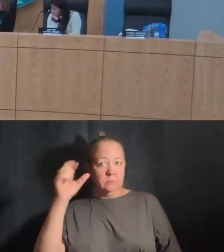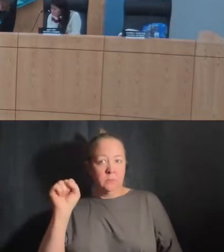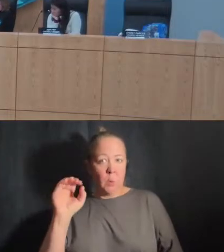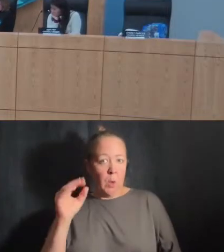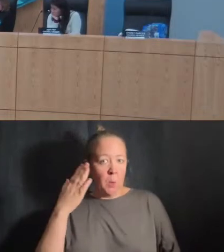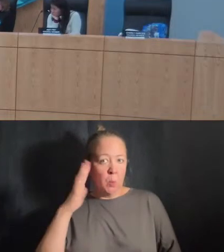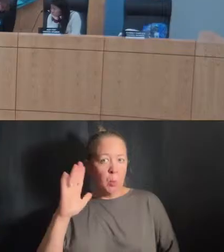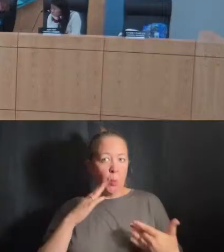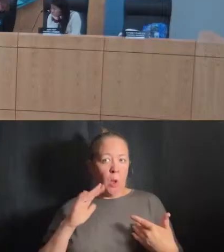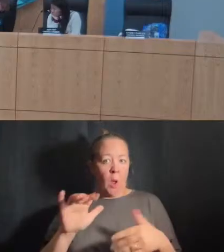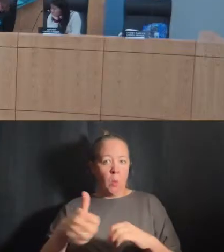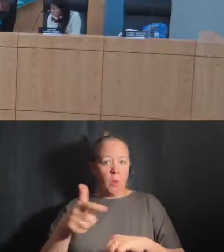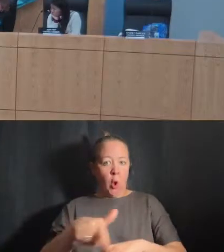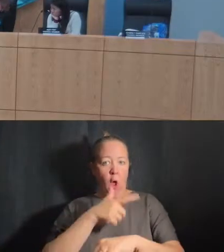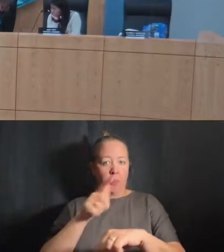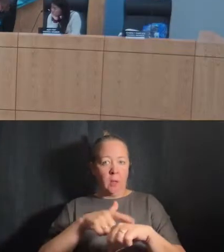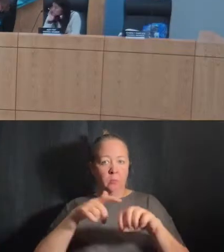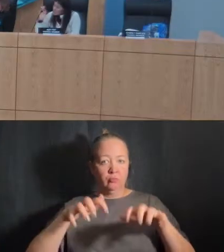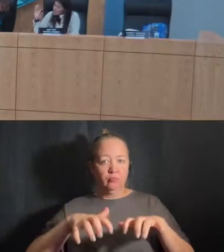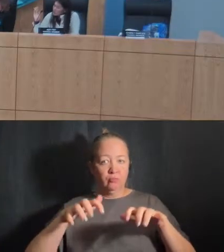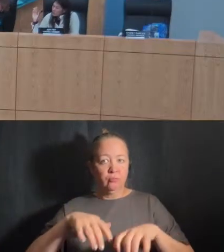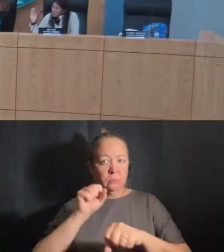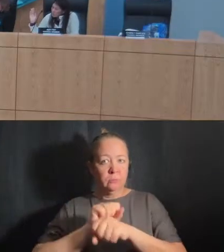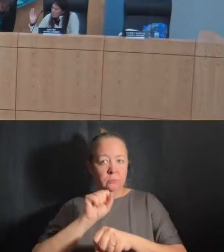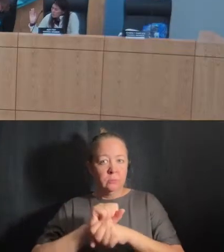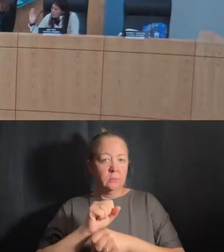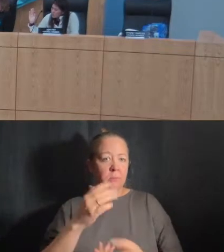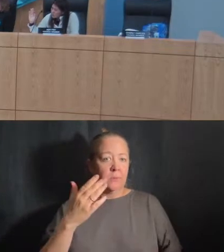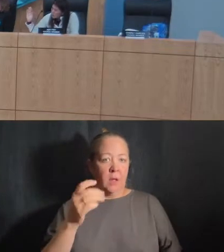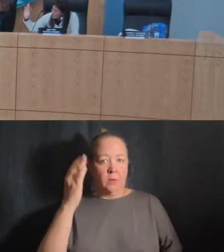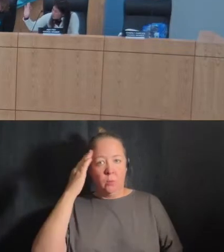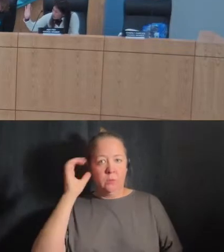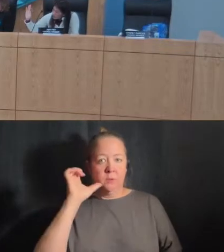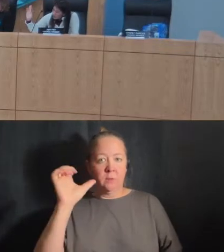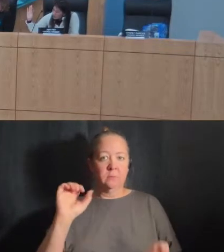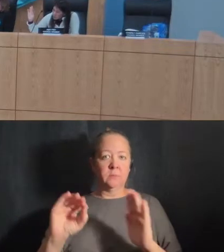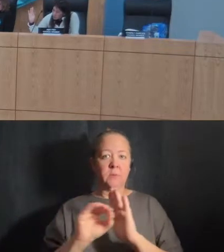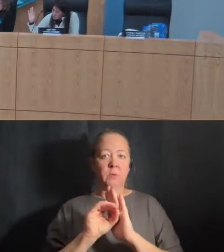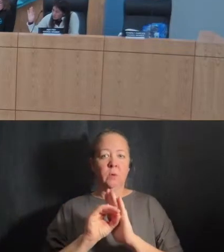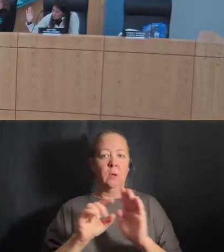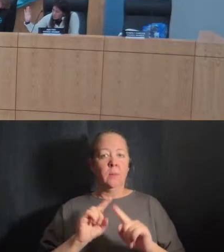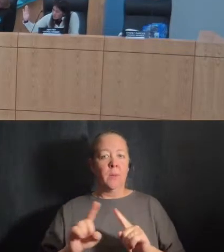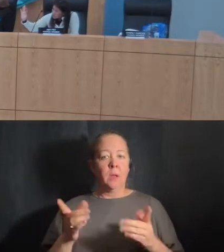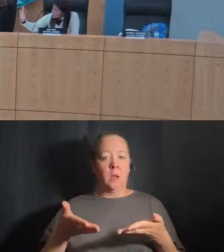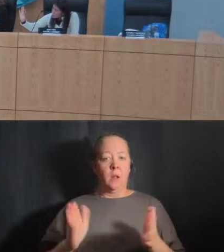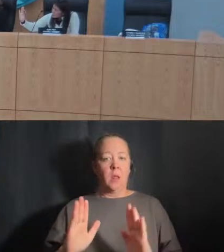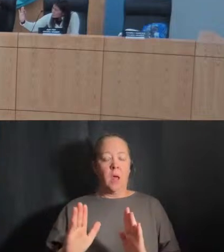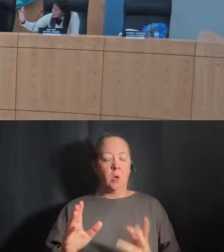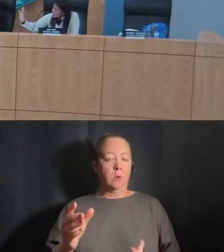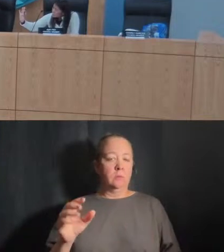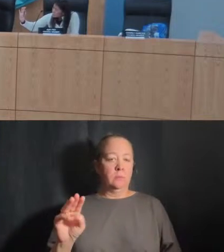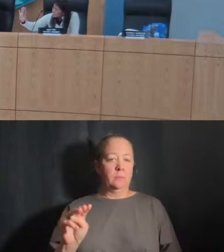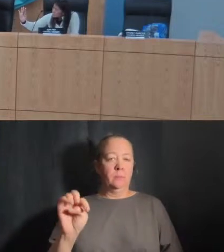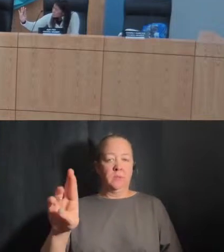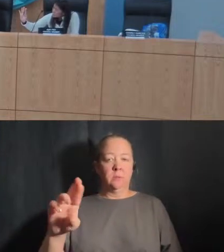is. It is not zero, but I'll let Mr. Galloway opine on